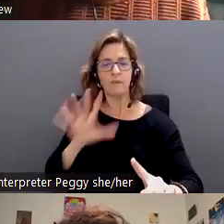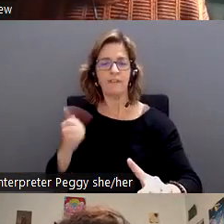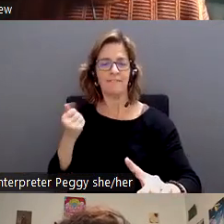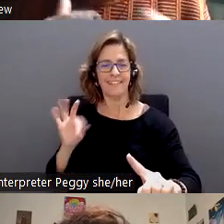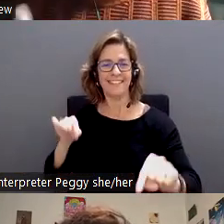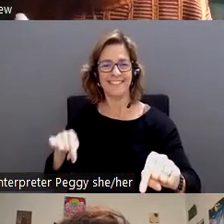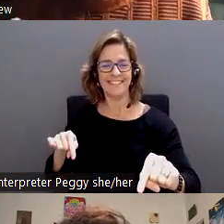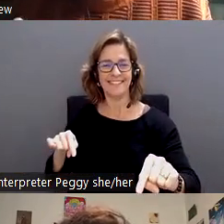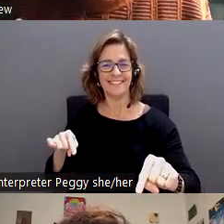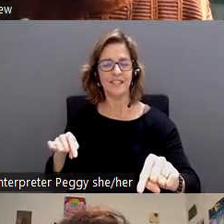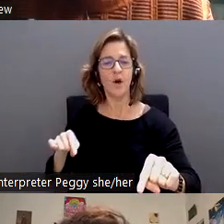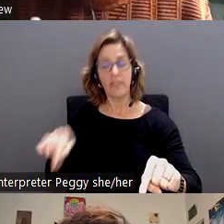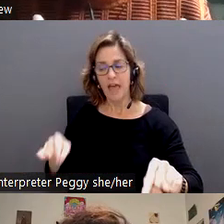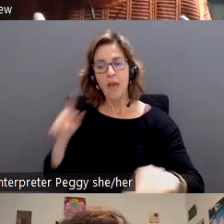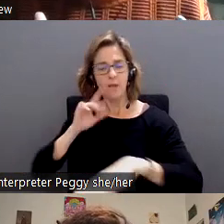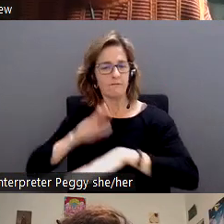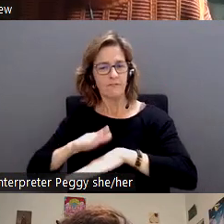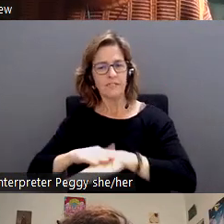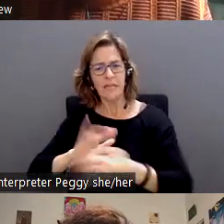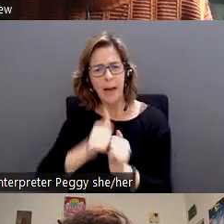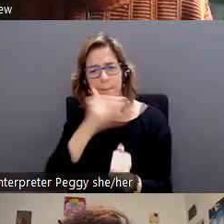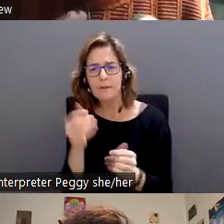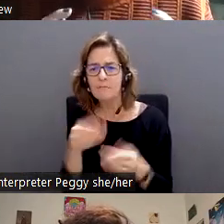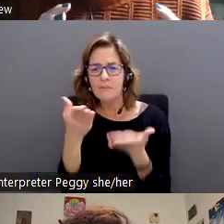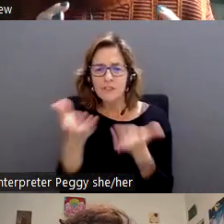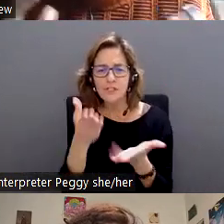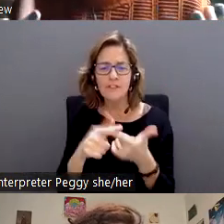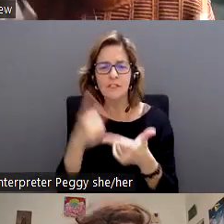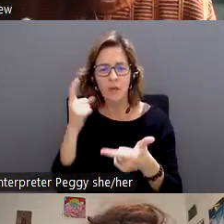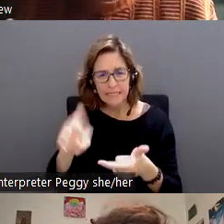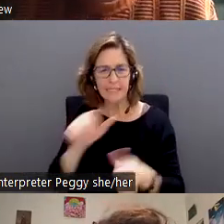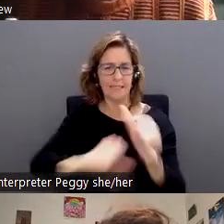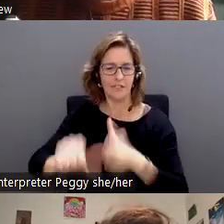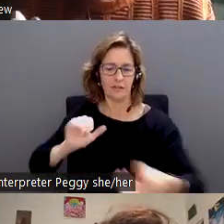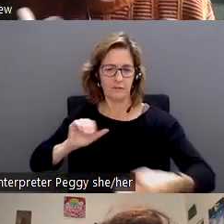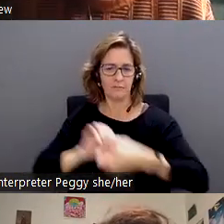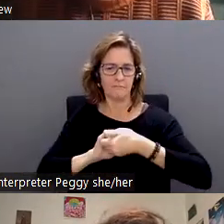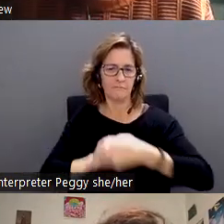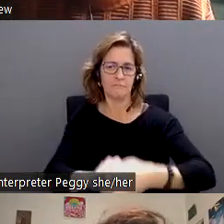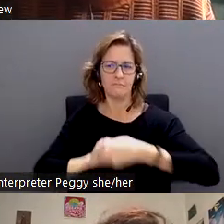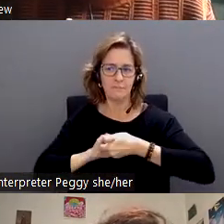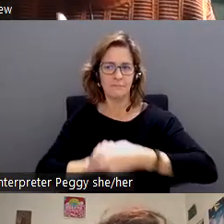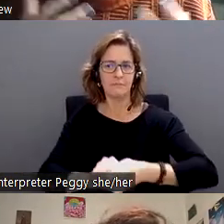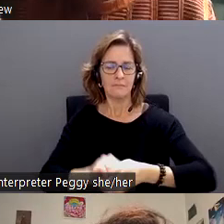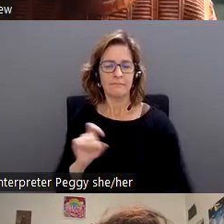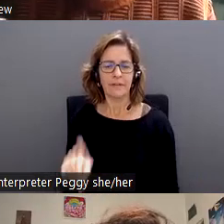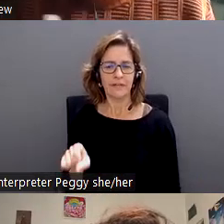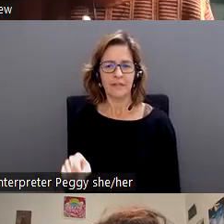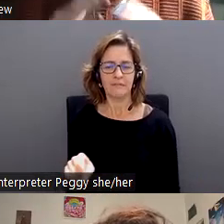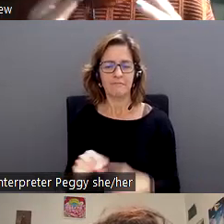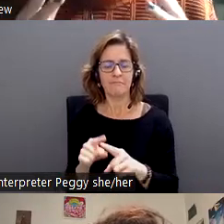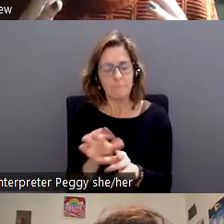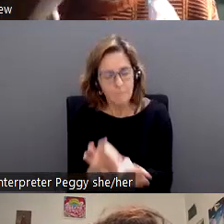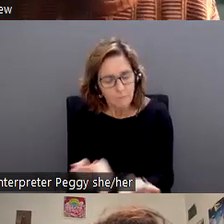us on how to serve clients better. That's actually deeply foundational to